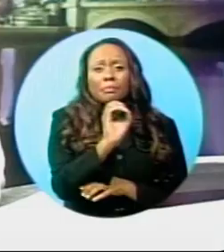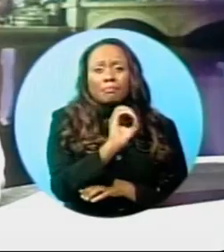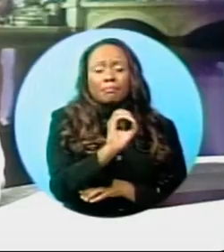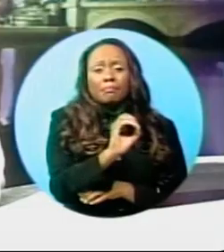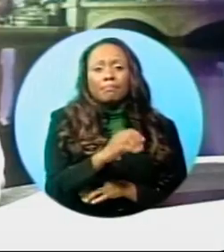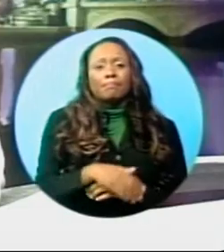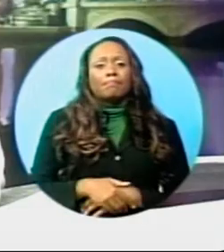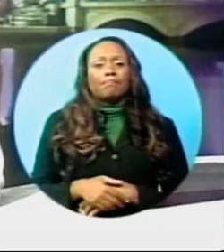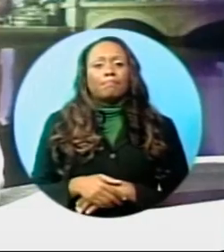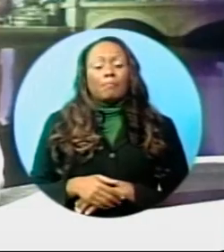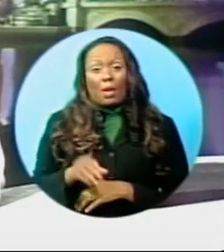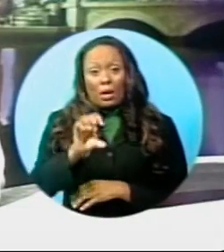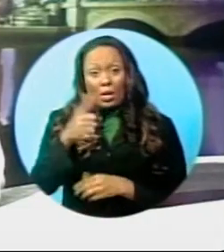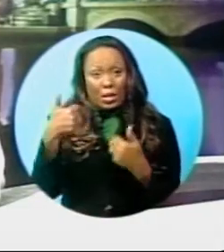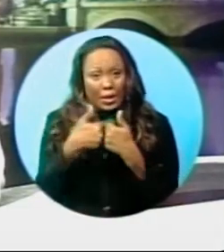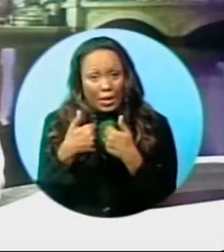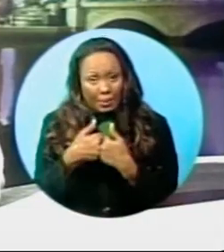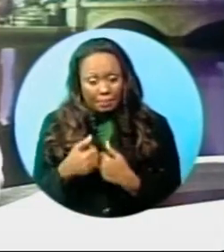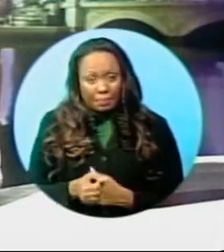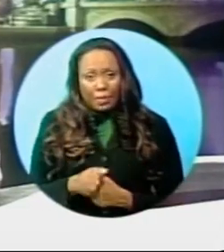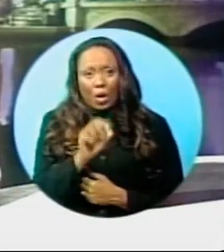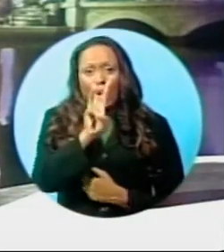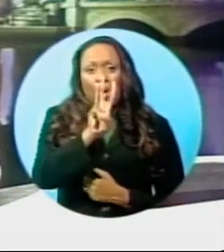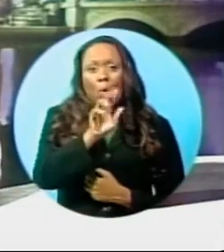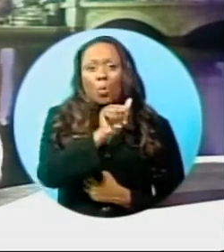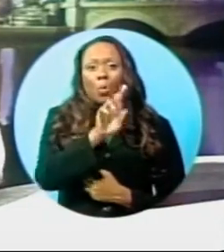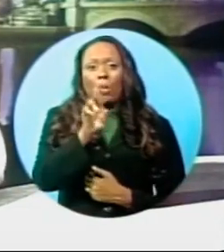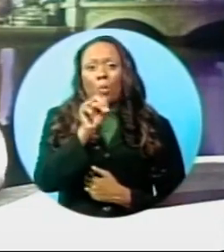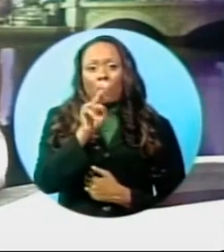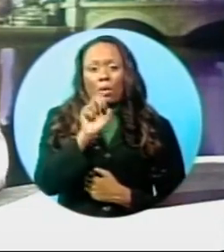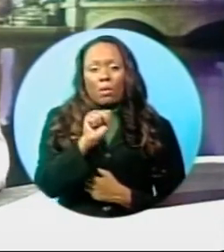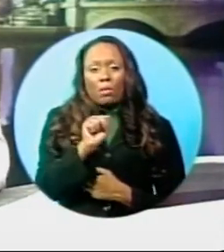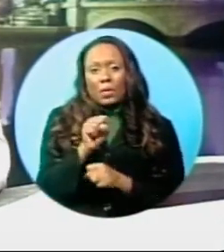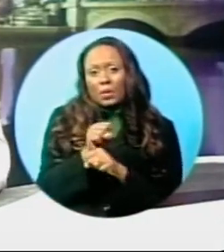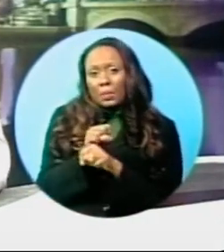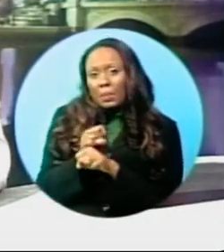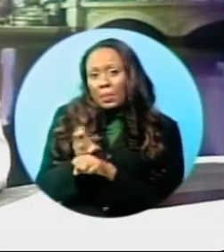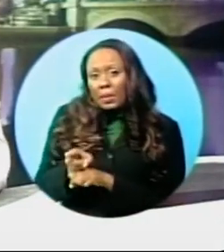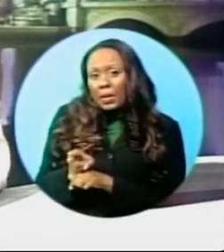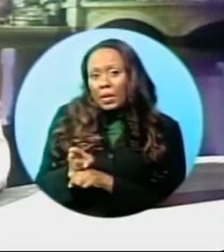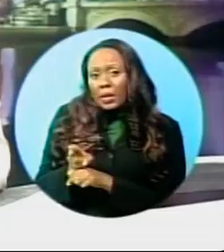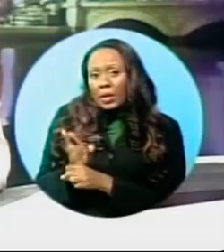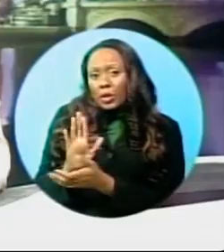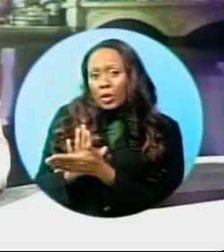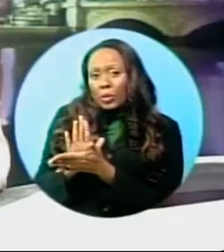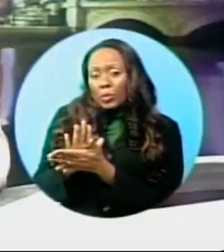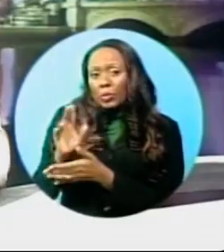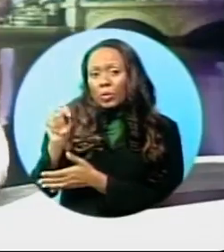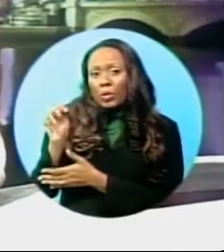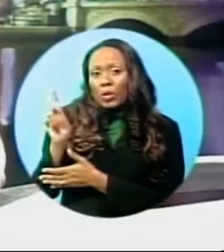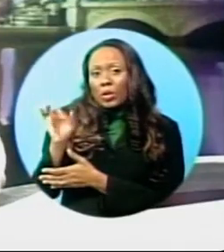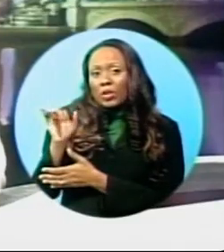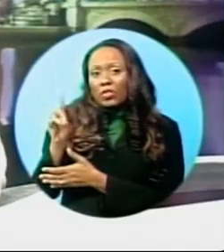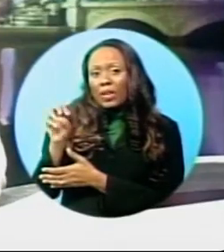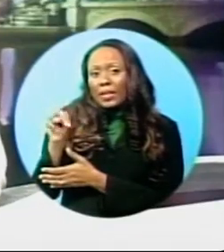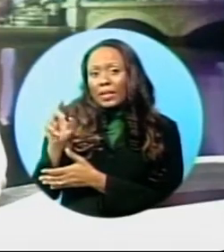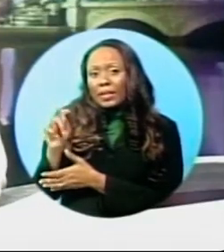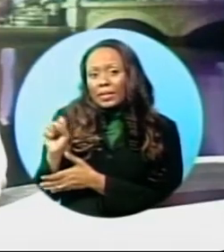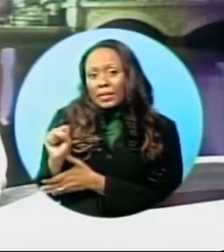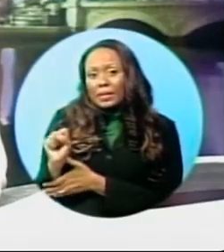American International Insurance Warrens blew away the Combined Schools Tridents 80-52. Burger King Clapham Bulls